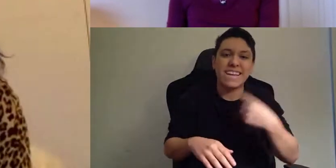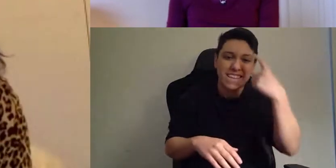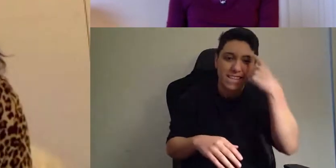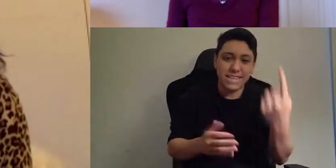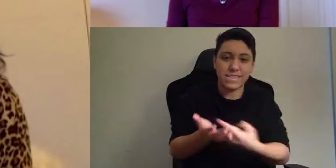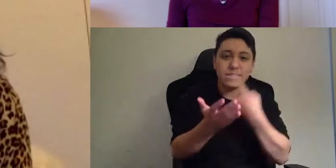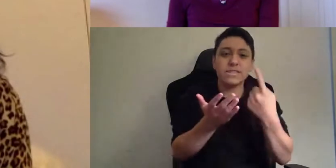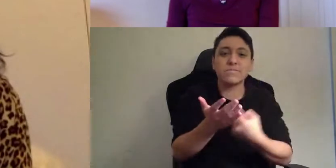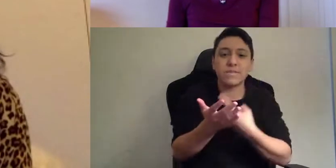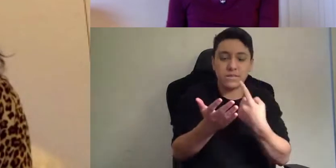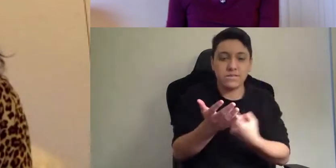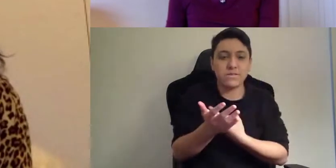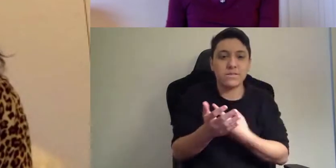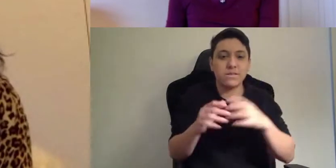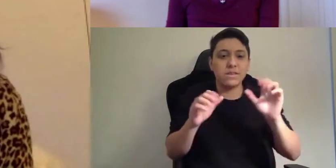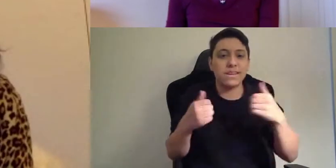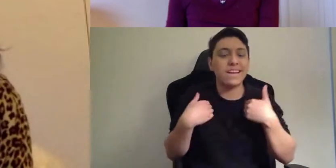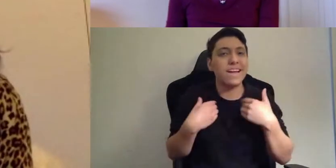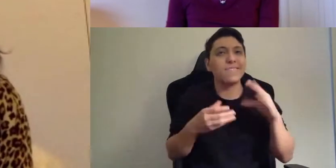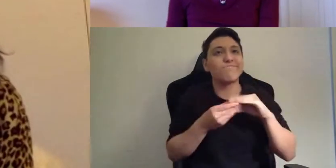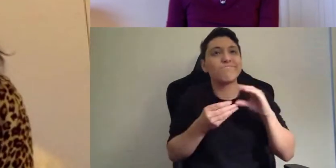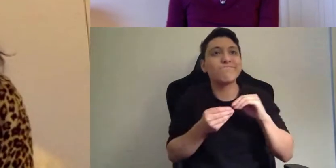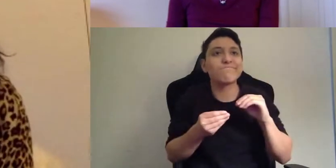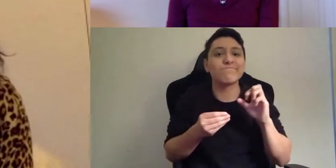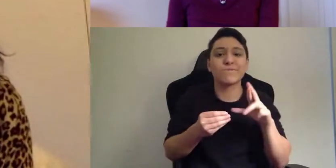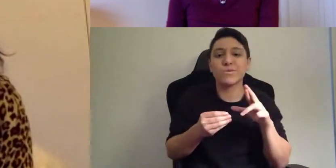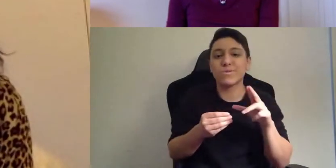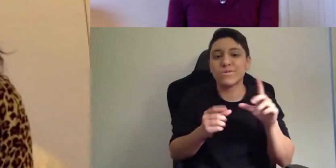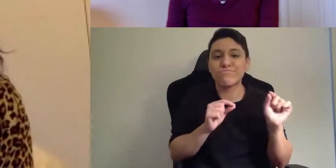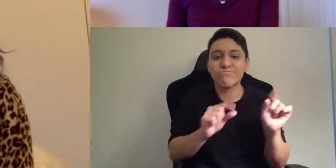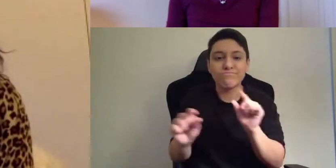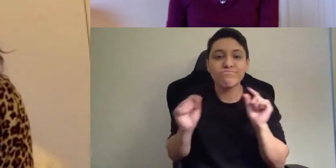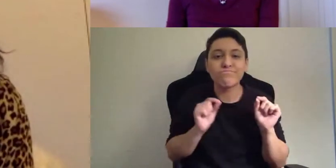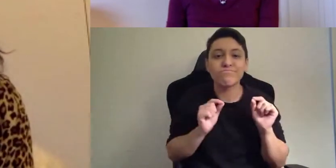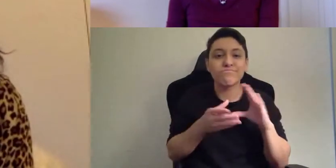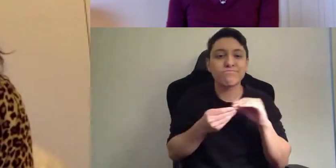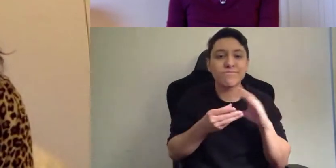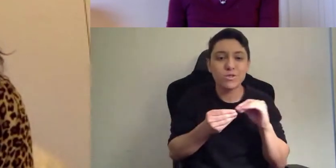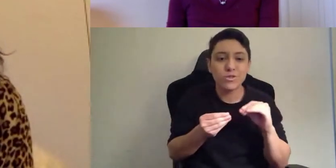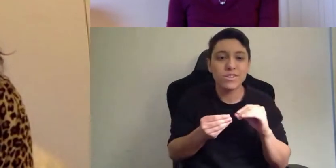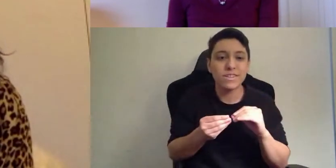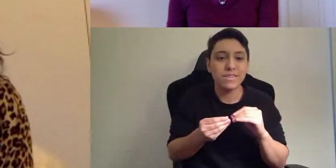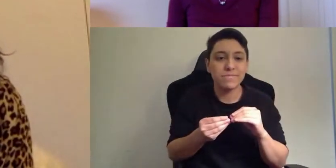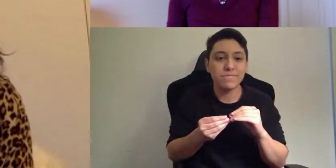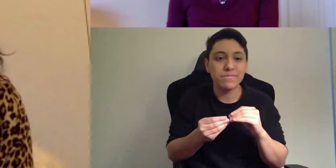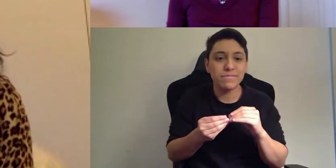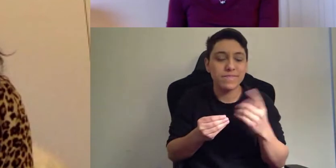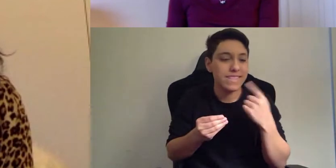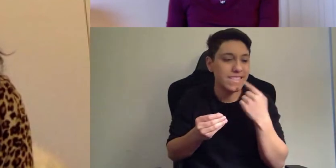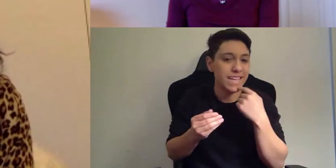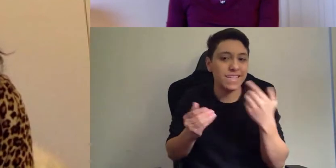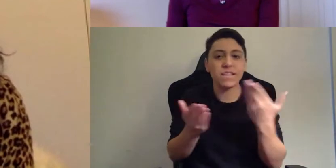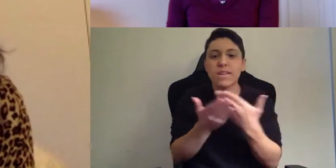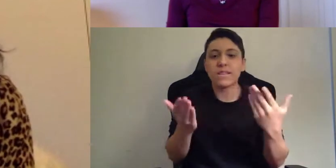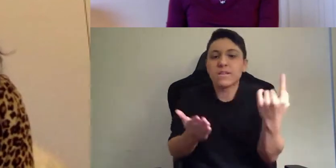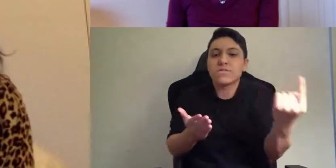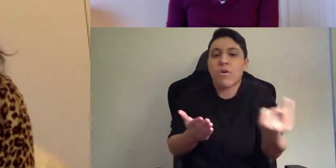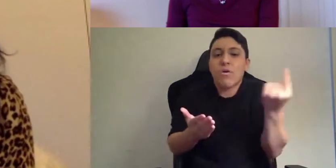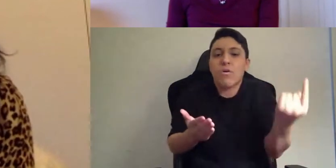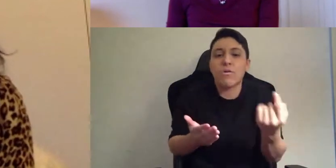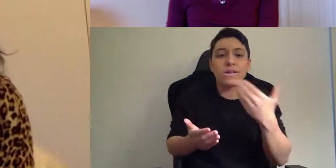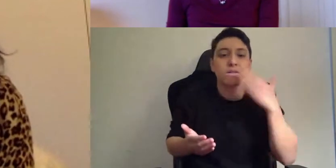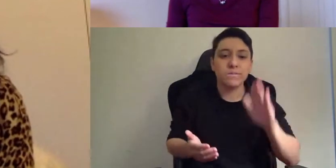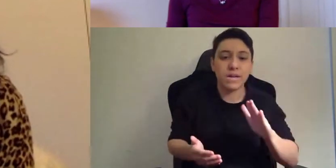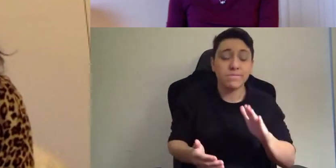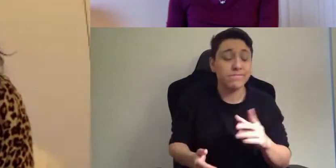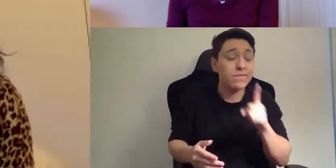this this narrative or this discourse even that that things have always been bad. And it's true. They